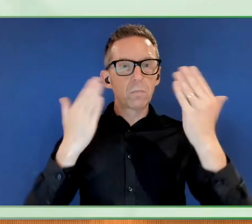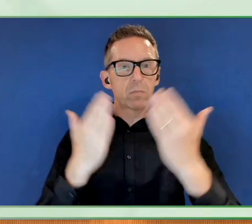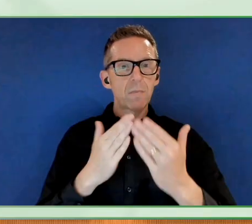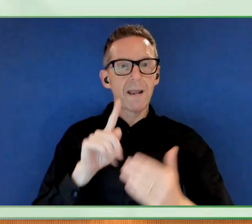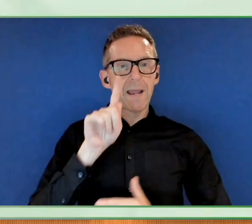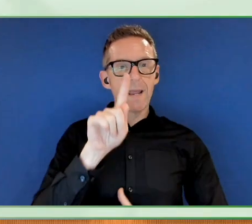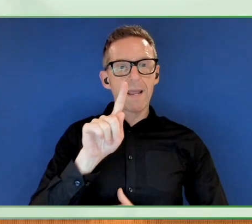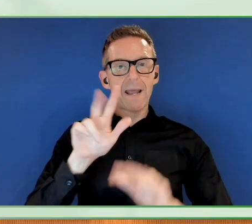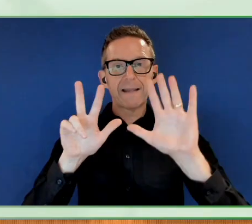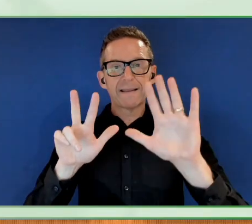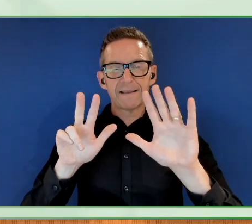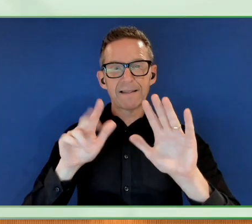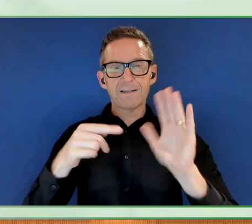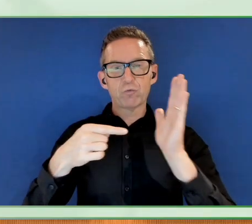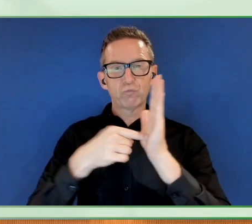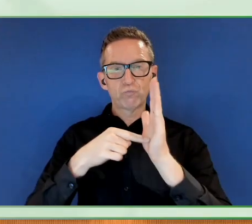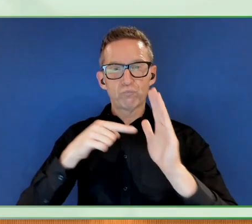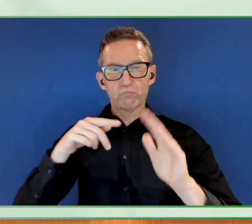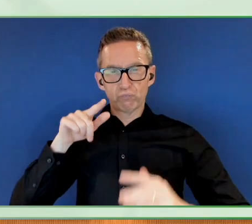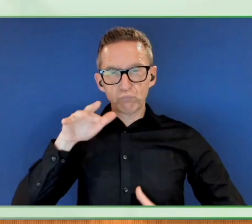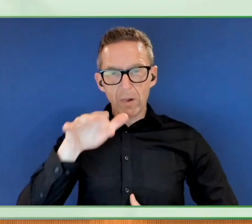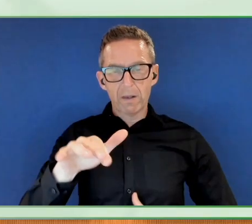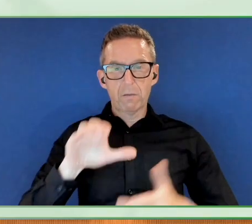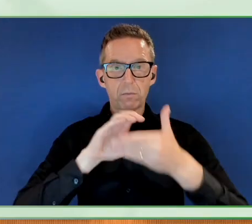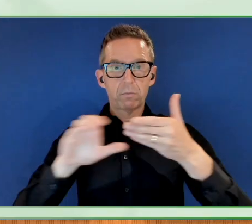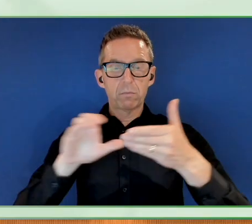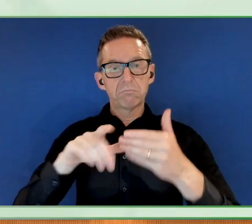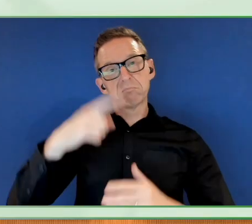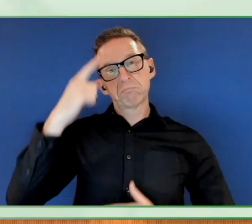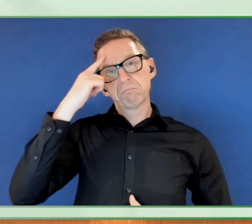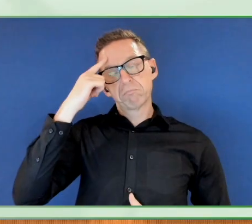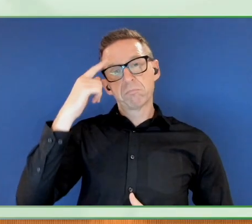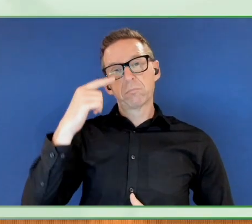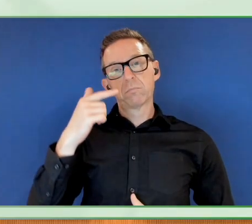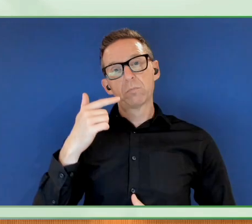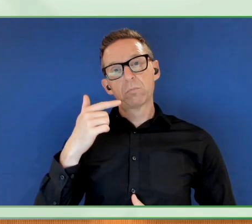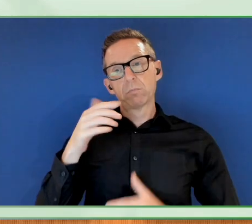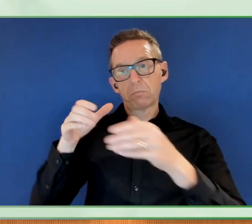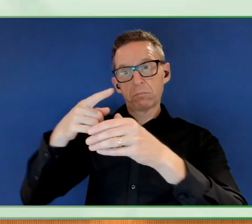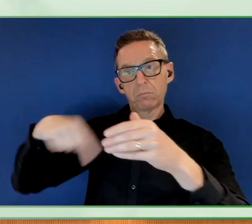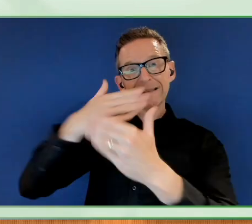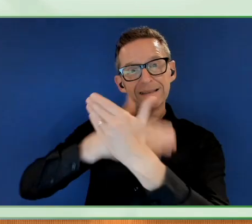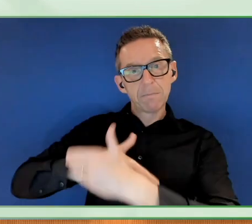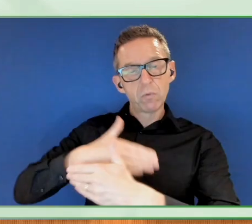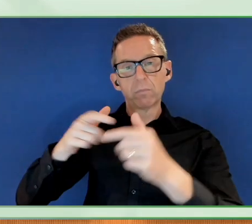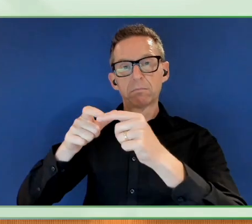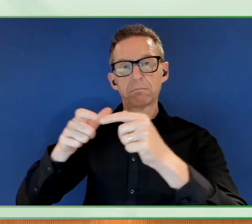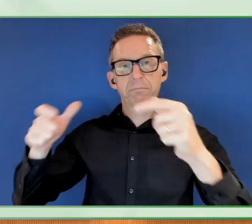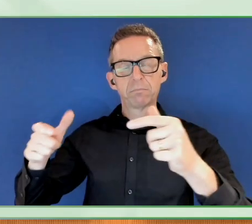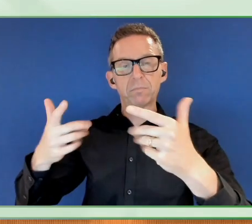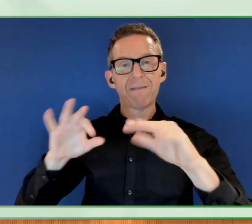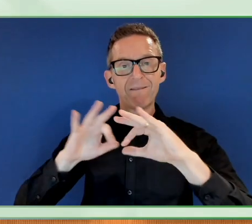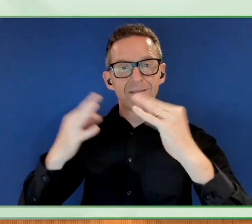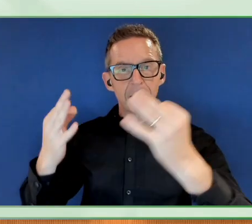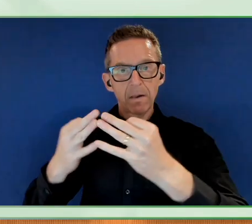you not look only for people with disability, when you look also for their friends, for their families. So it is a very